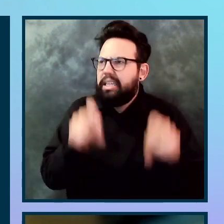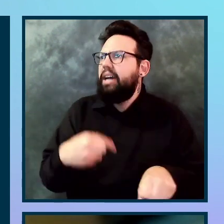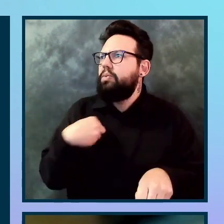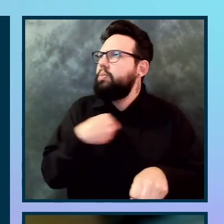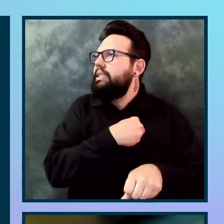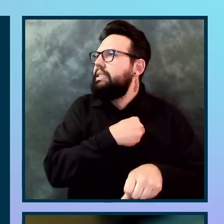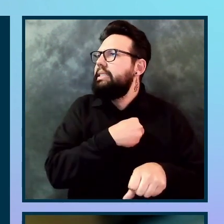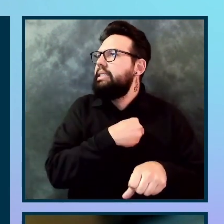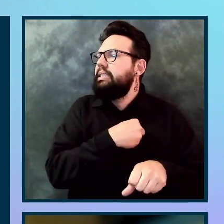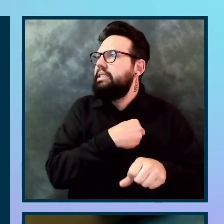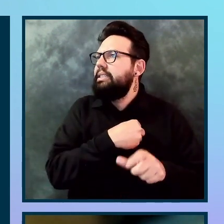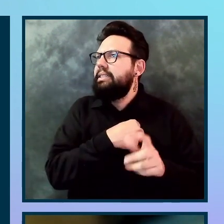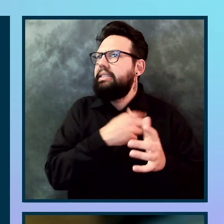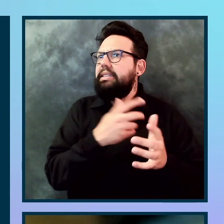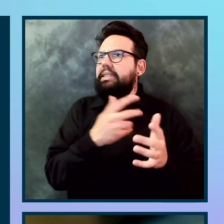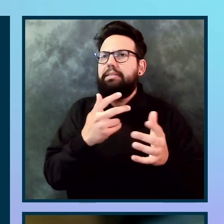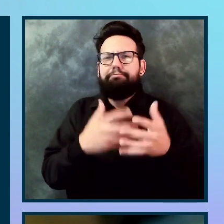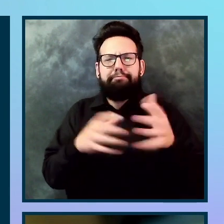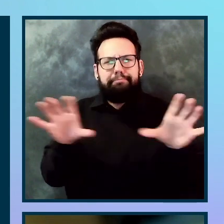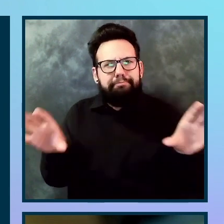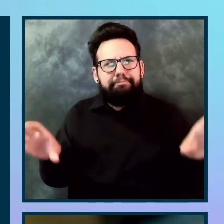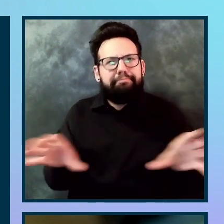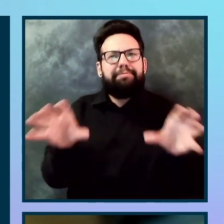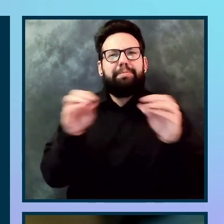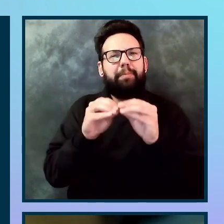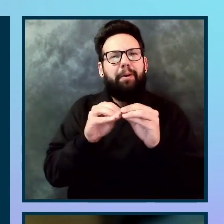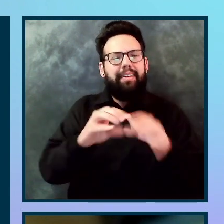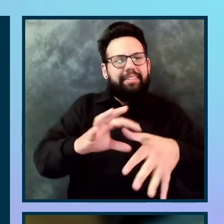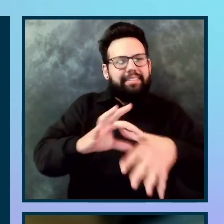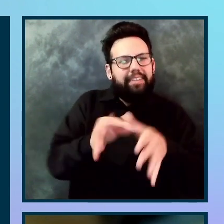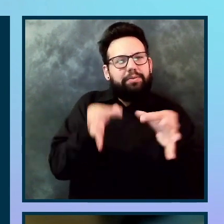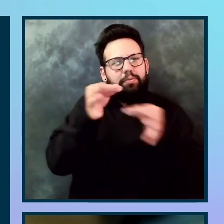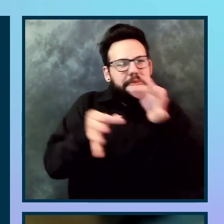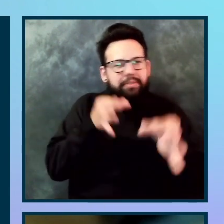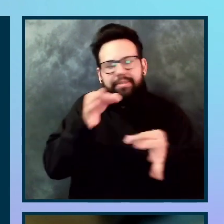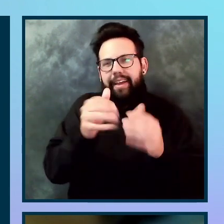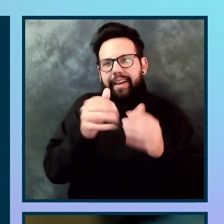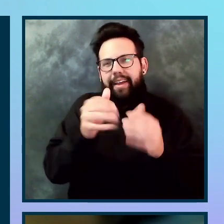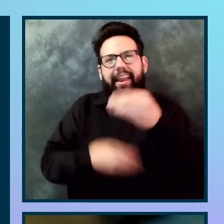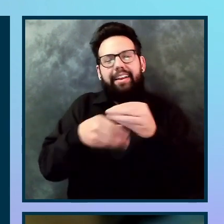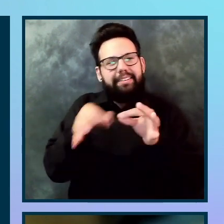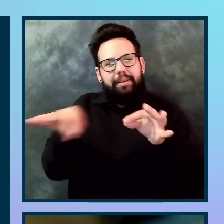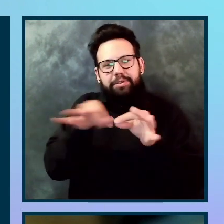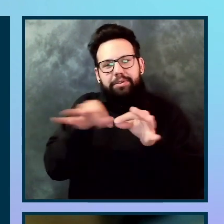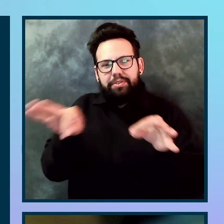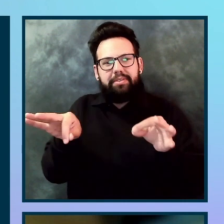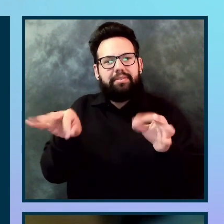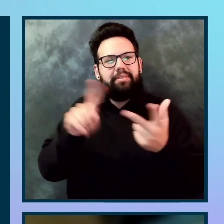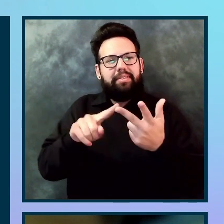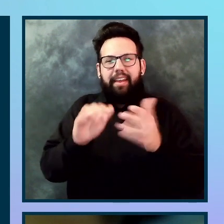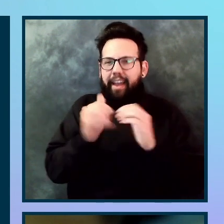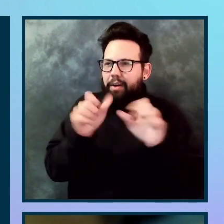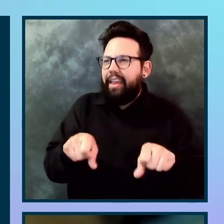do 3D content descriptions or alt text? How do we do captioning? How can we do alternative ways of moving